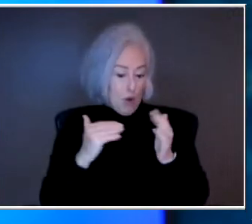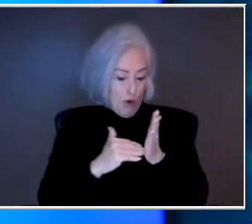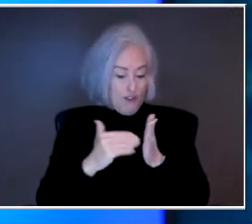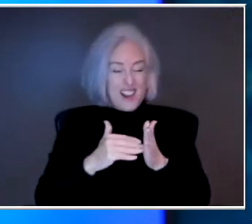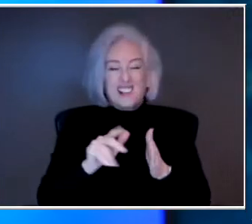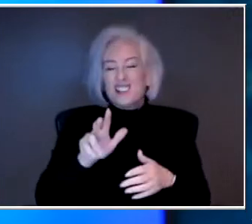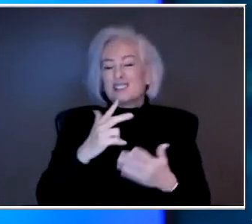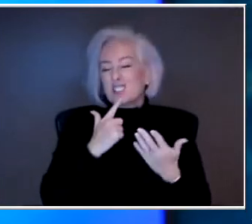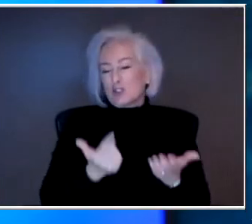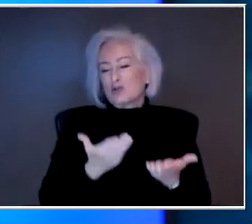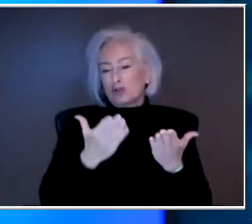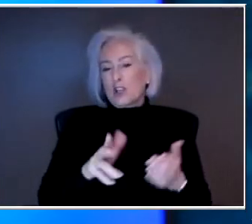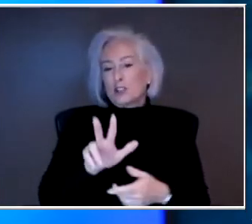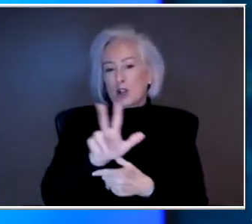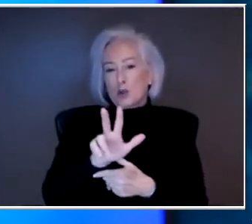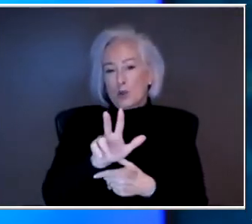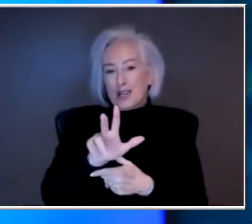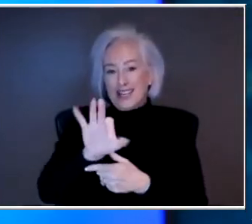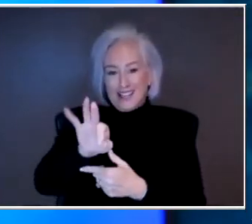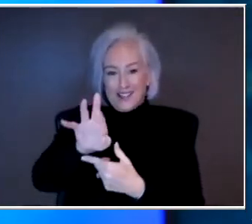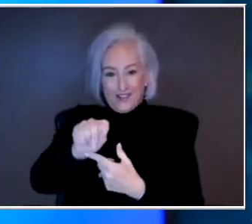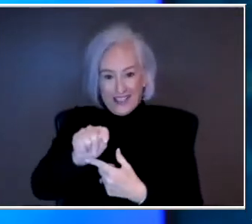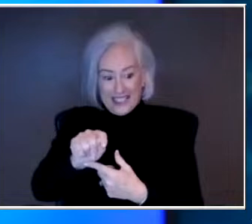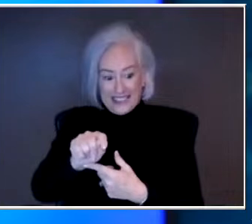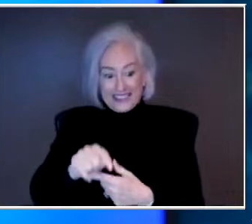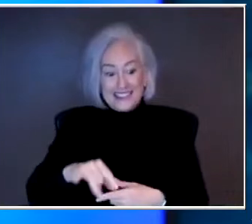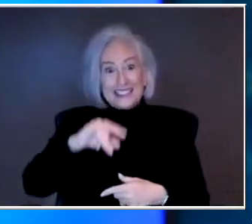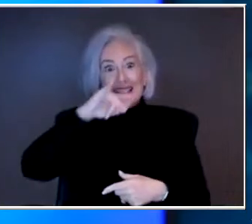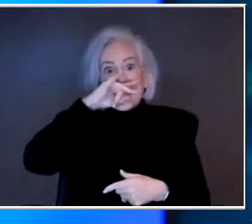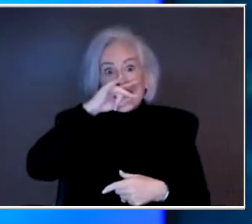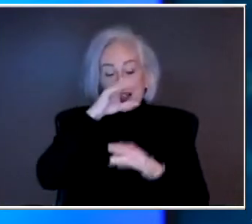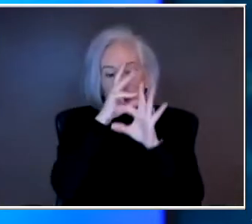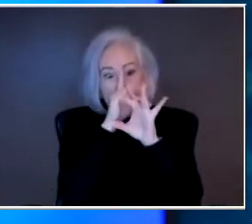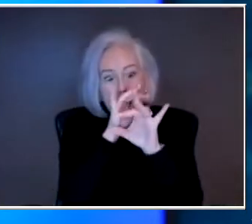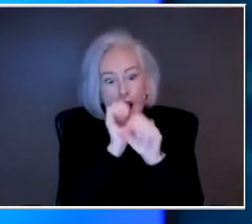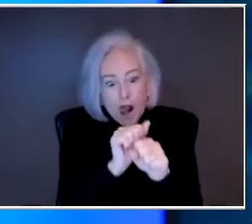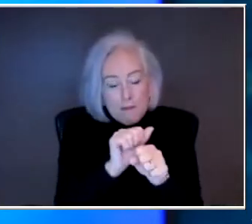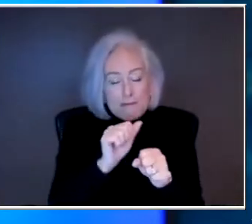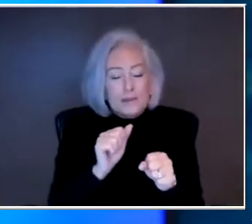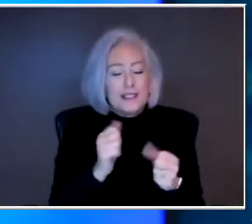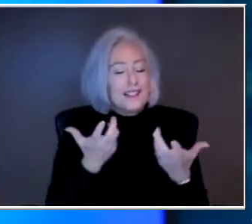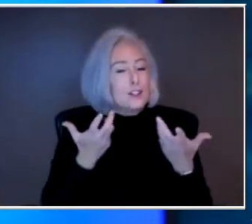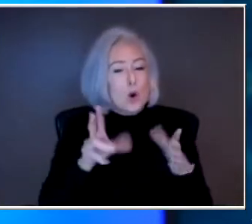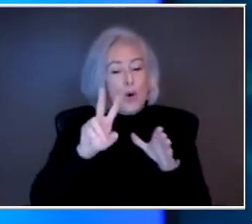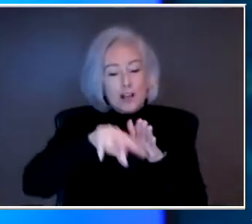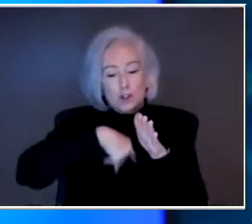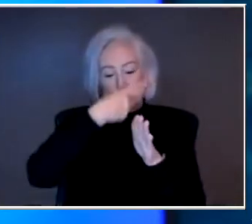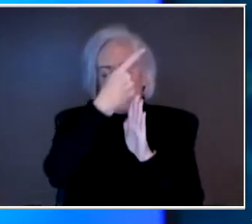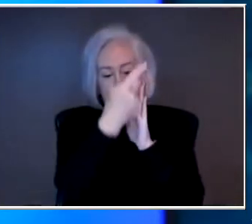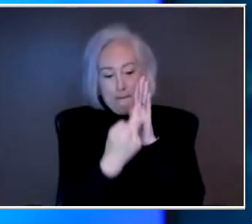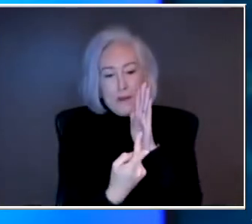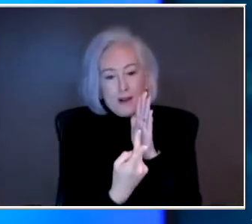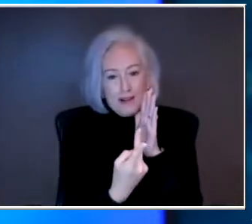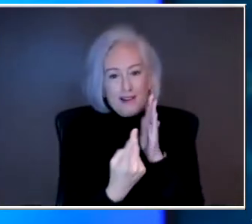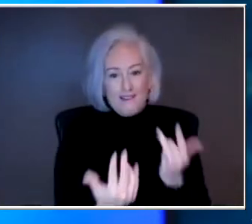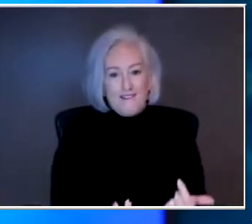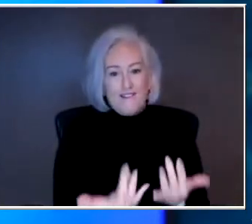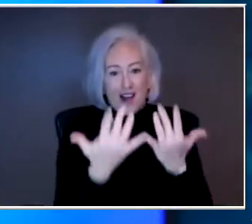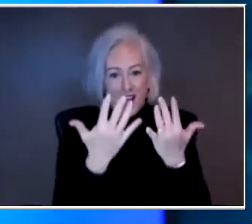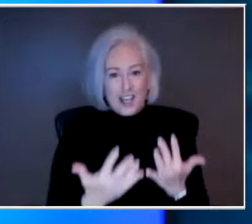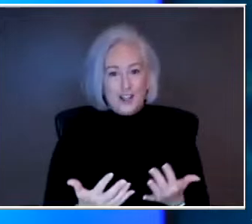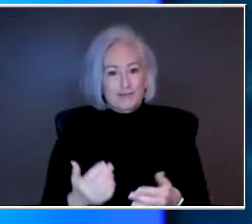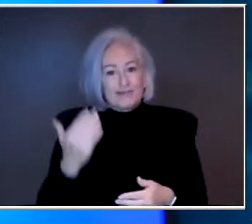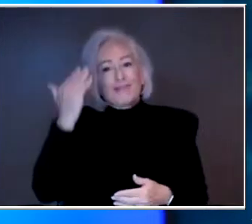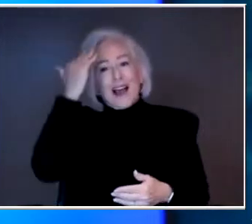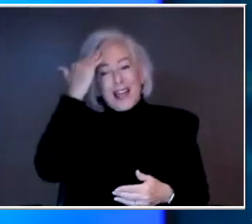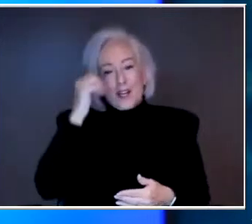and pets away from them so that they don't accidentally trip and fall into the fire. And as unpopular as it is, it's really